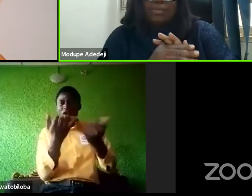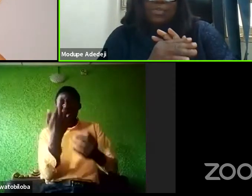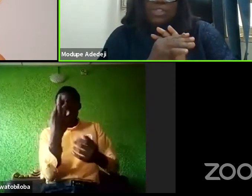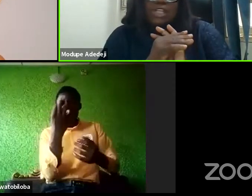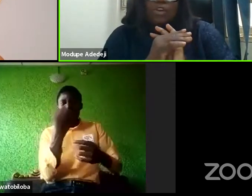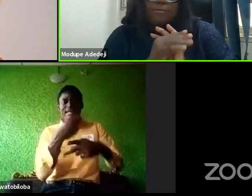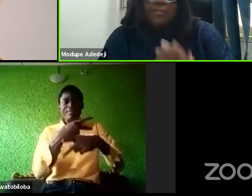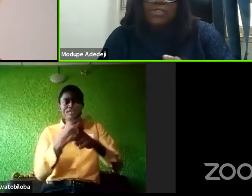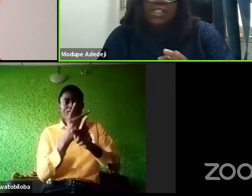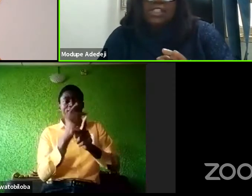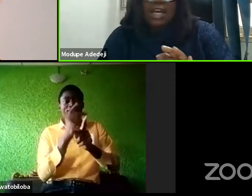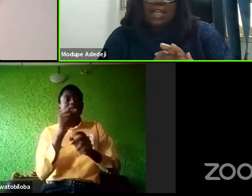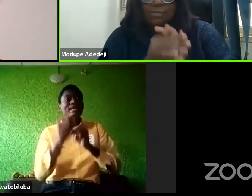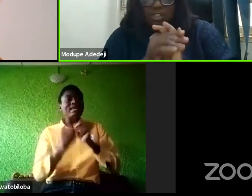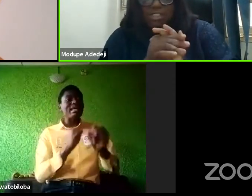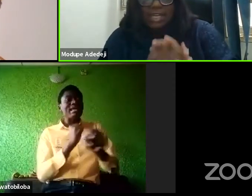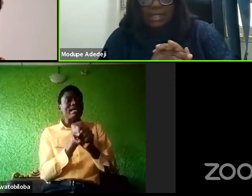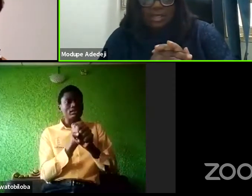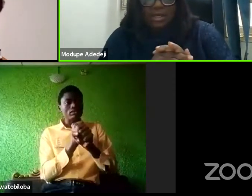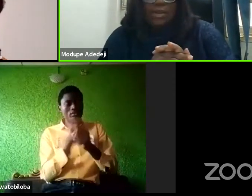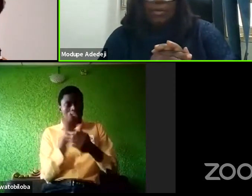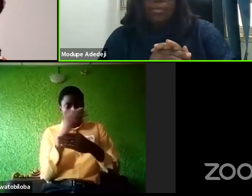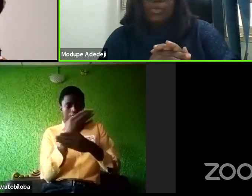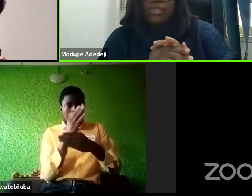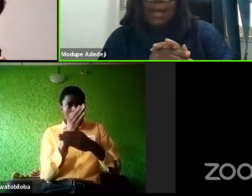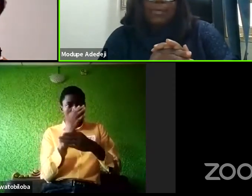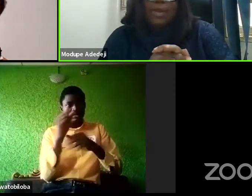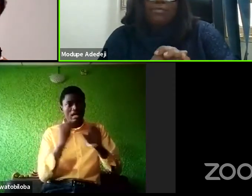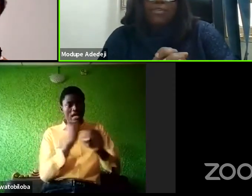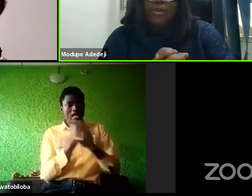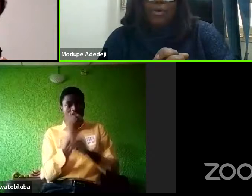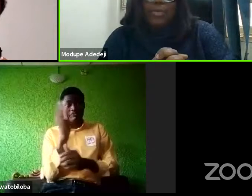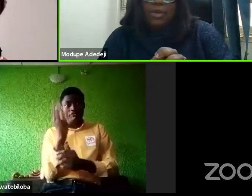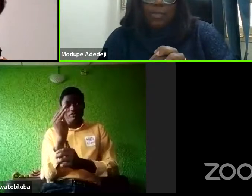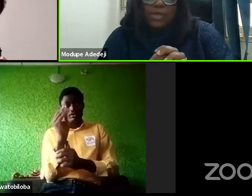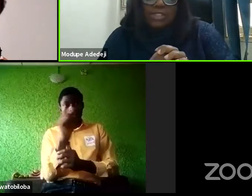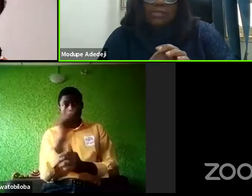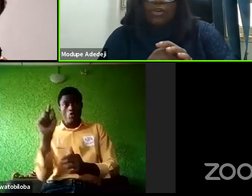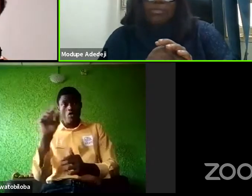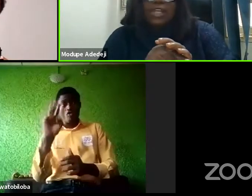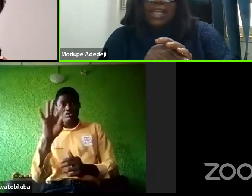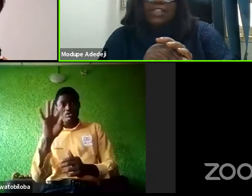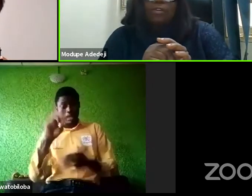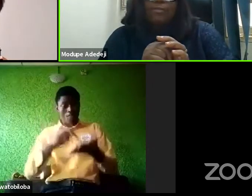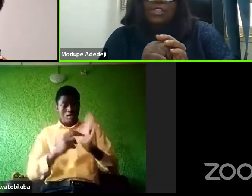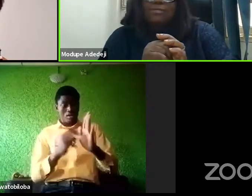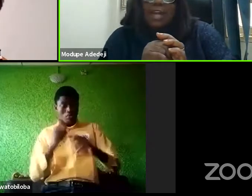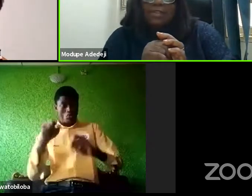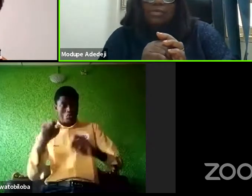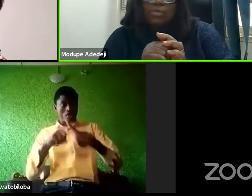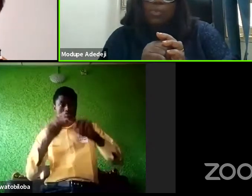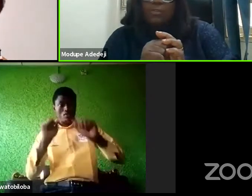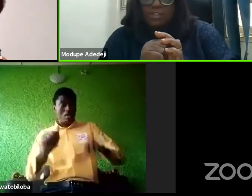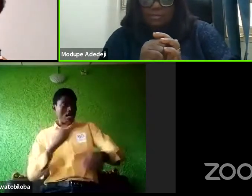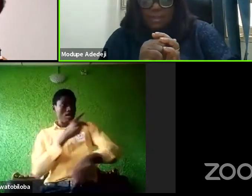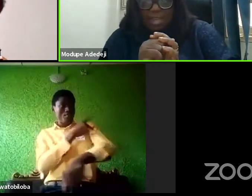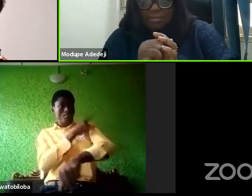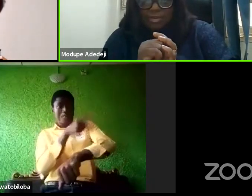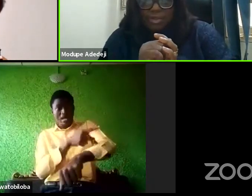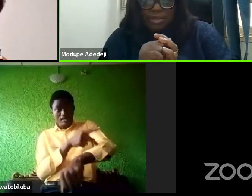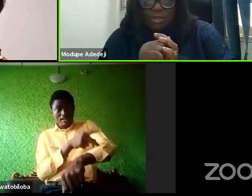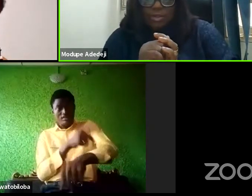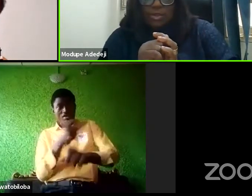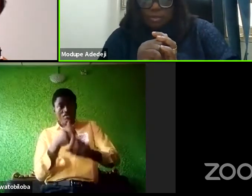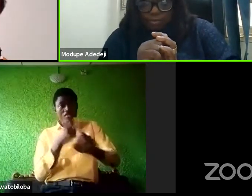is actually between the age of 15 and 49. But we start preparing for menopause from the age of 45 to